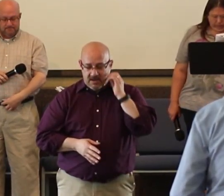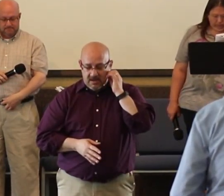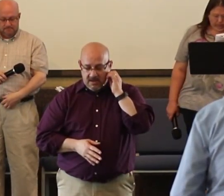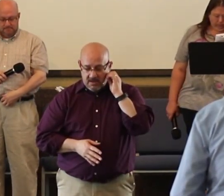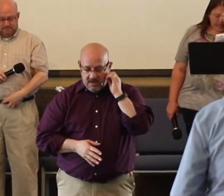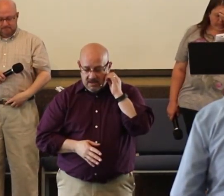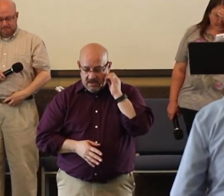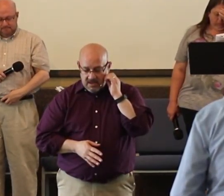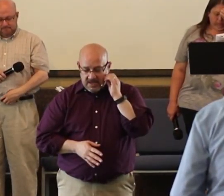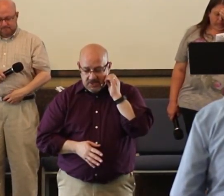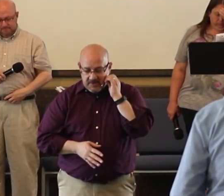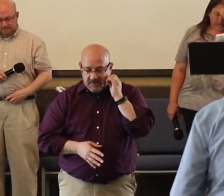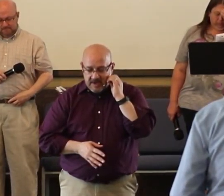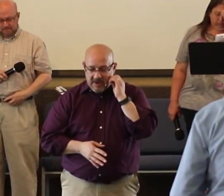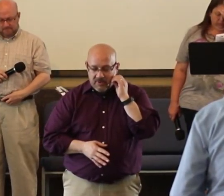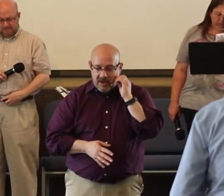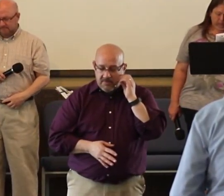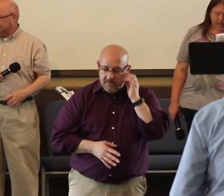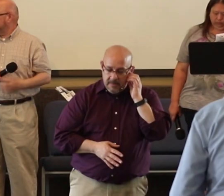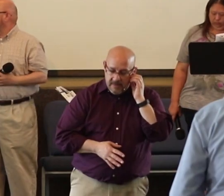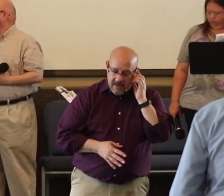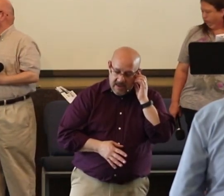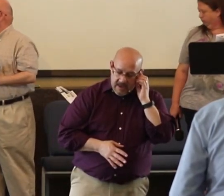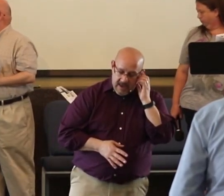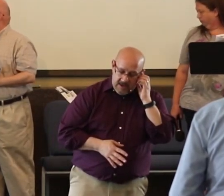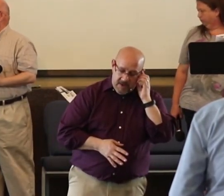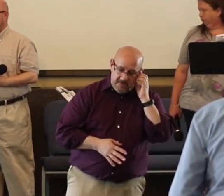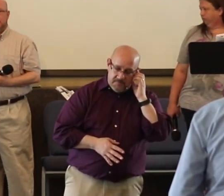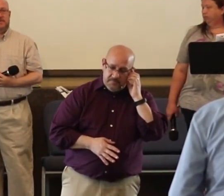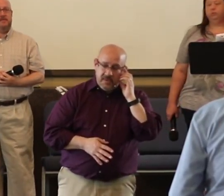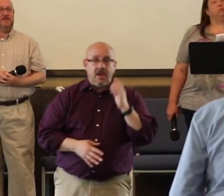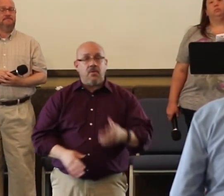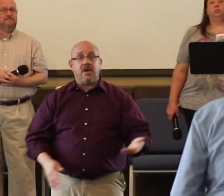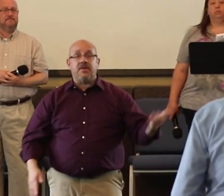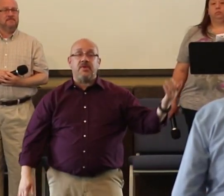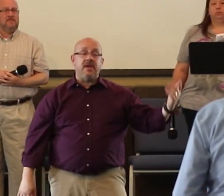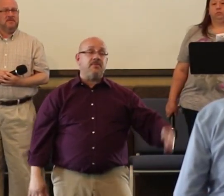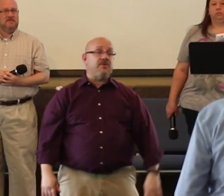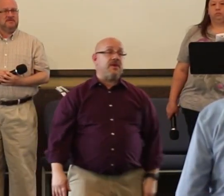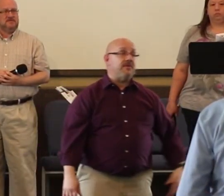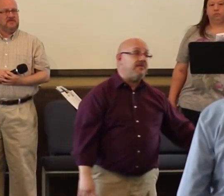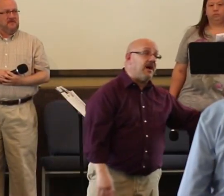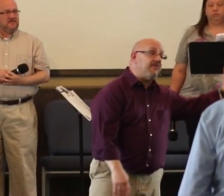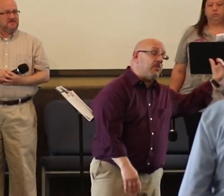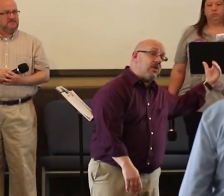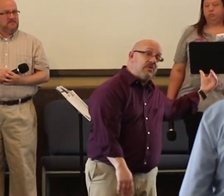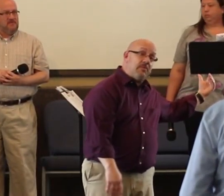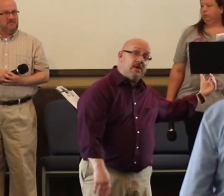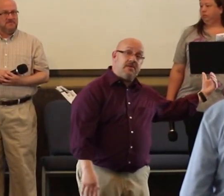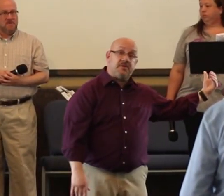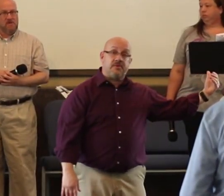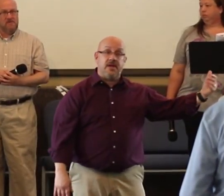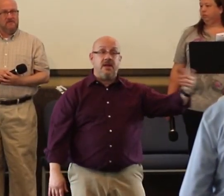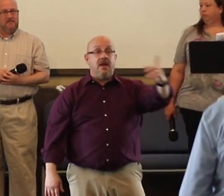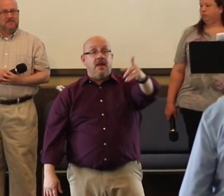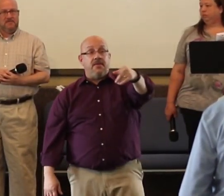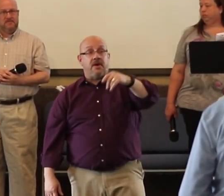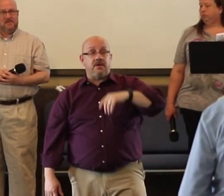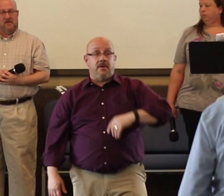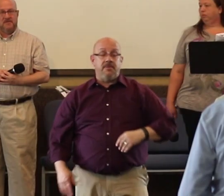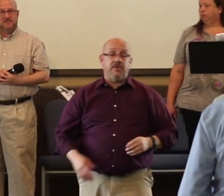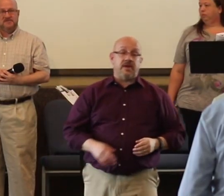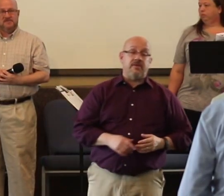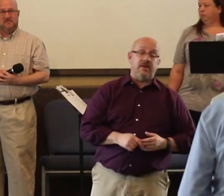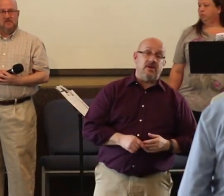today. In Jesus' name I pray. Amen. We're going to sing hymn 275. The words will be on the screen.